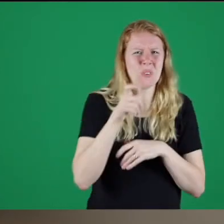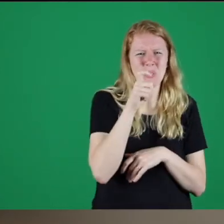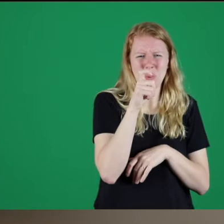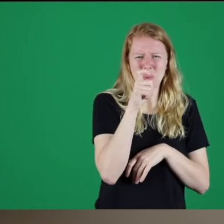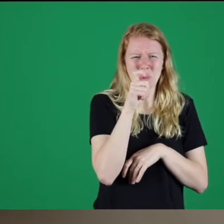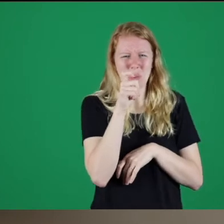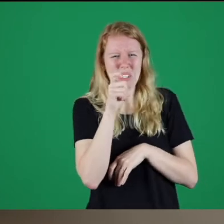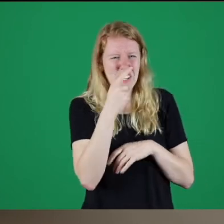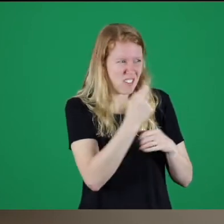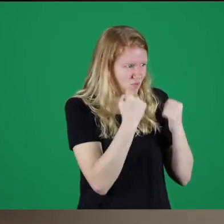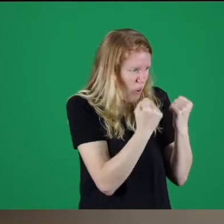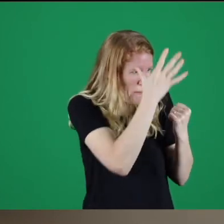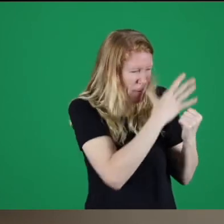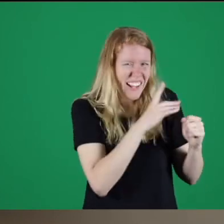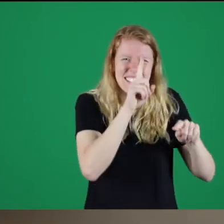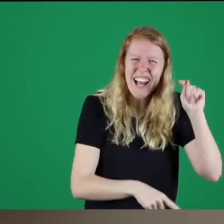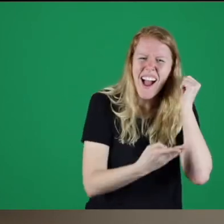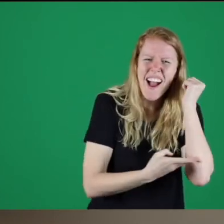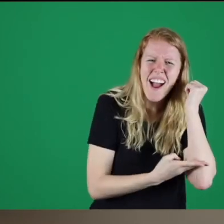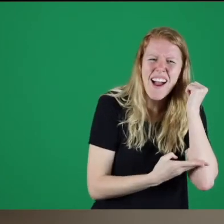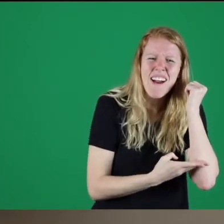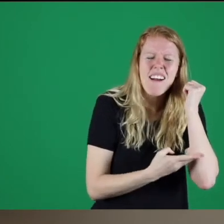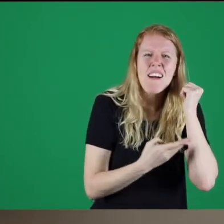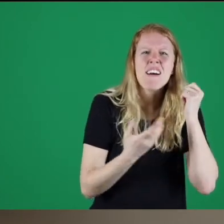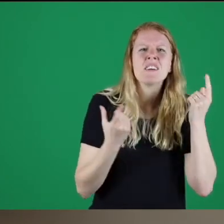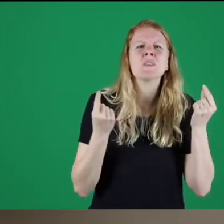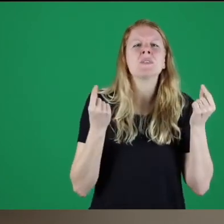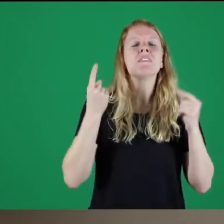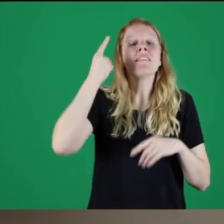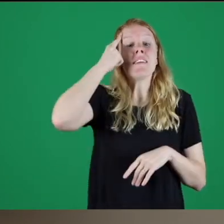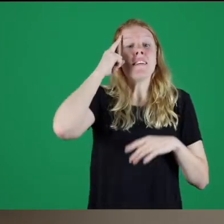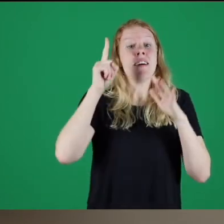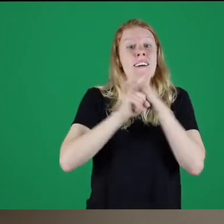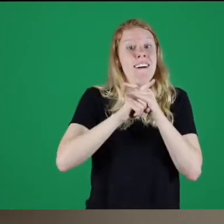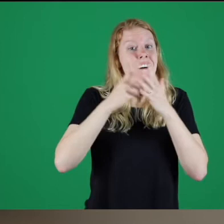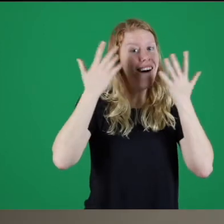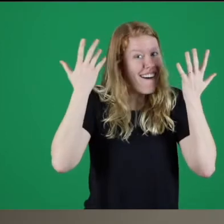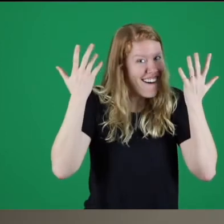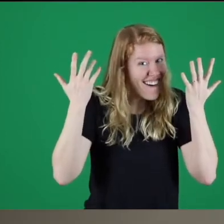on? The strong men could not chop down." And then he got an idea.